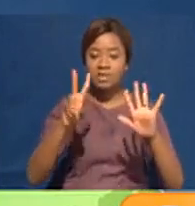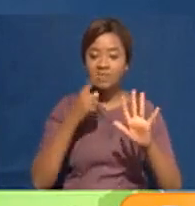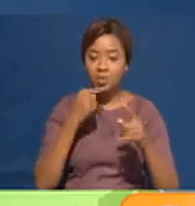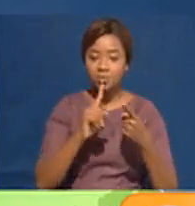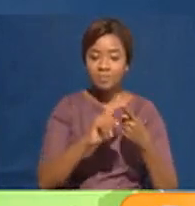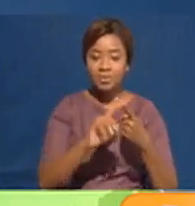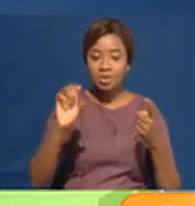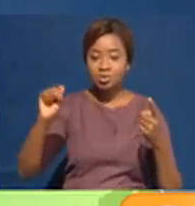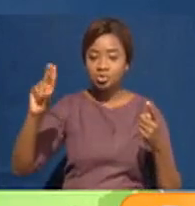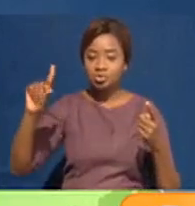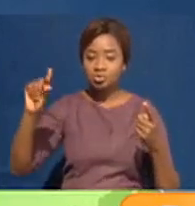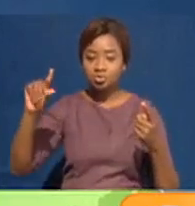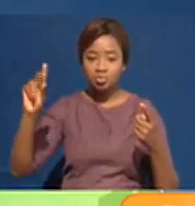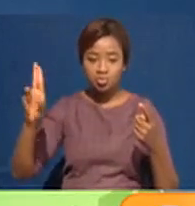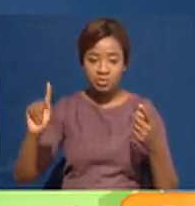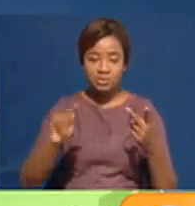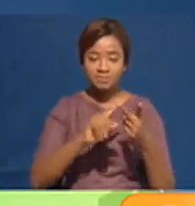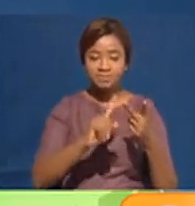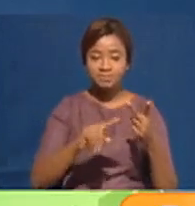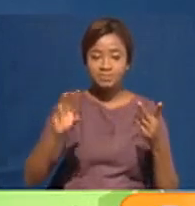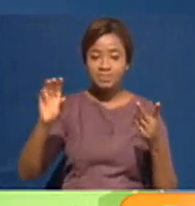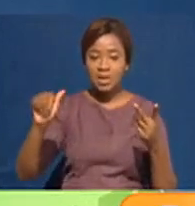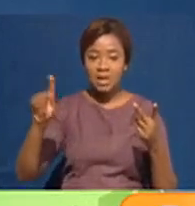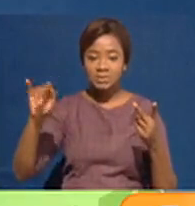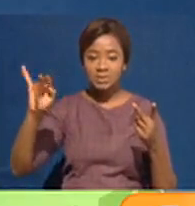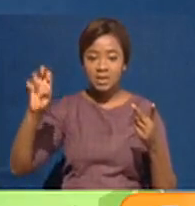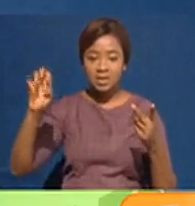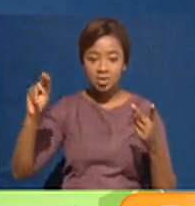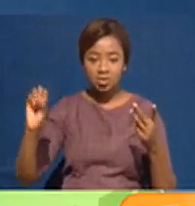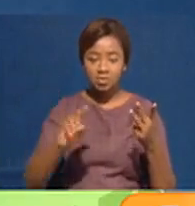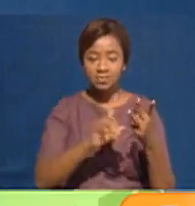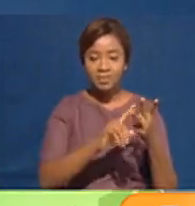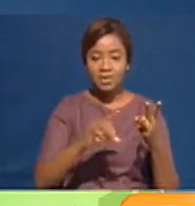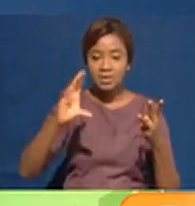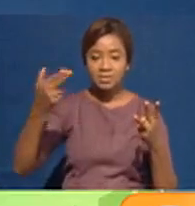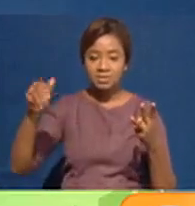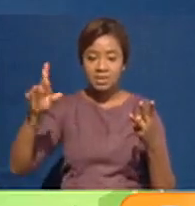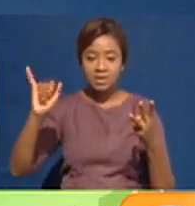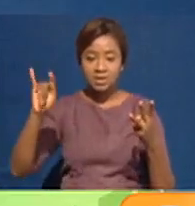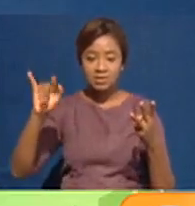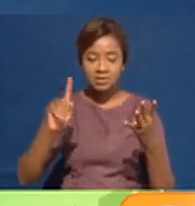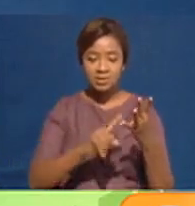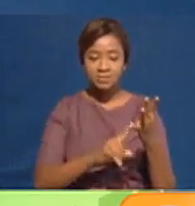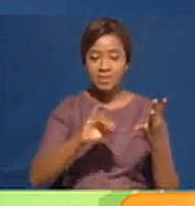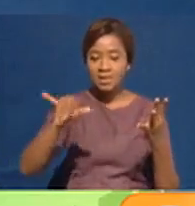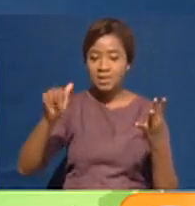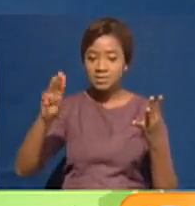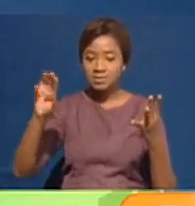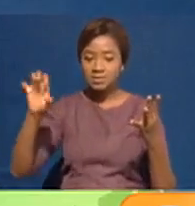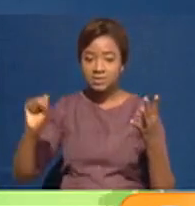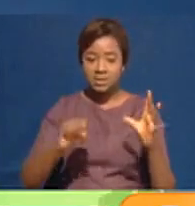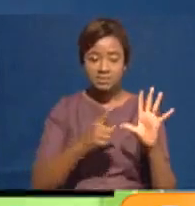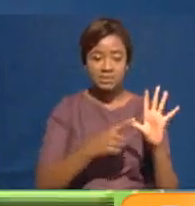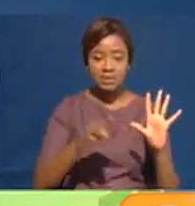Sugut, Novice Aurelia Atieno, Charity S. Kisotu, Evans Misati James,